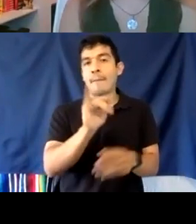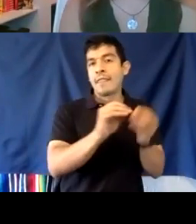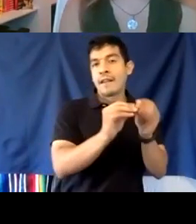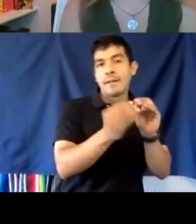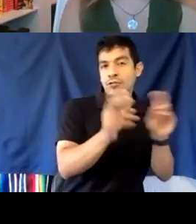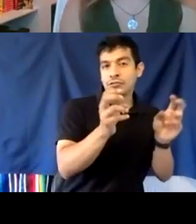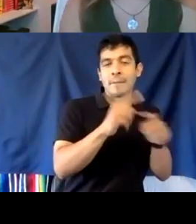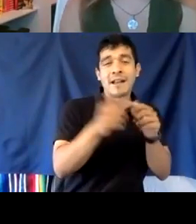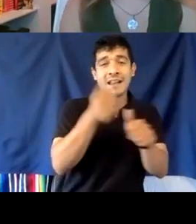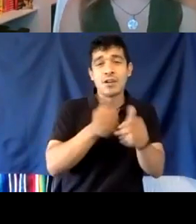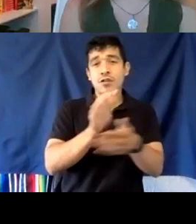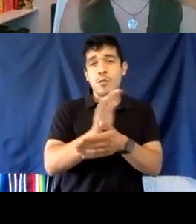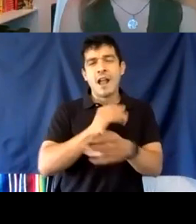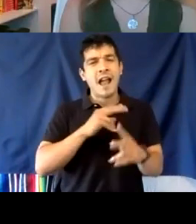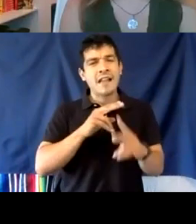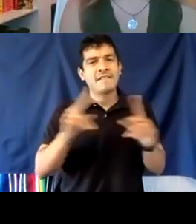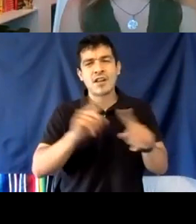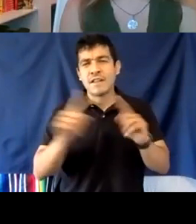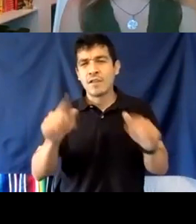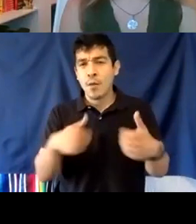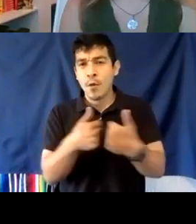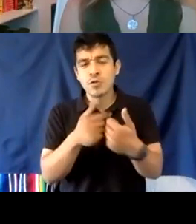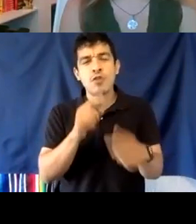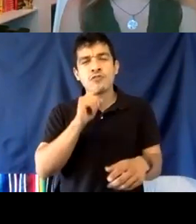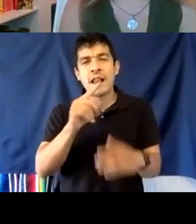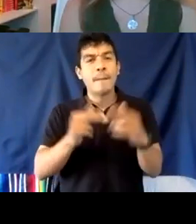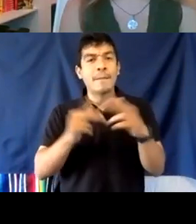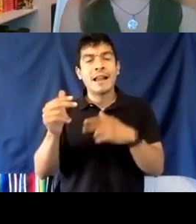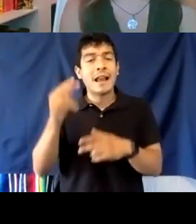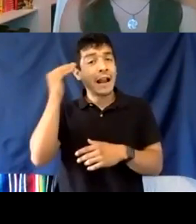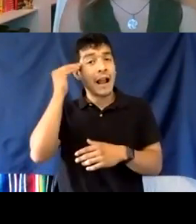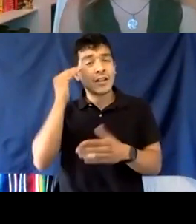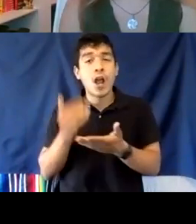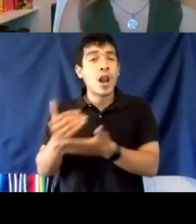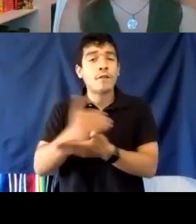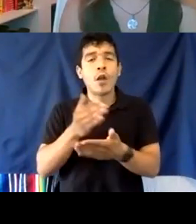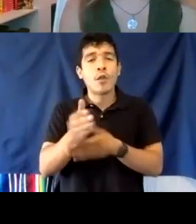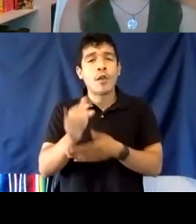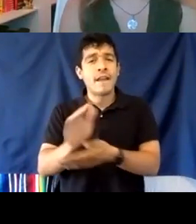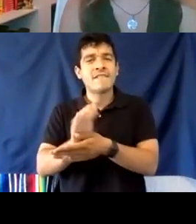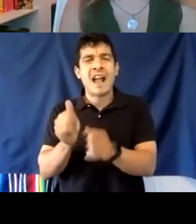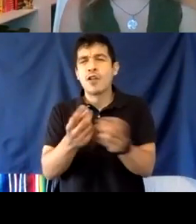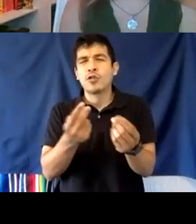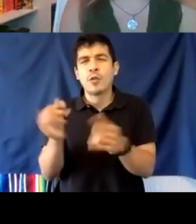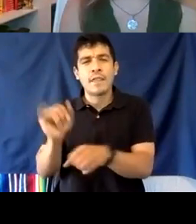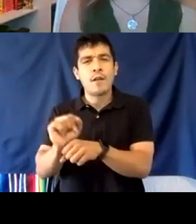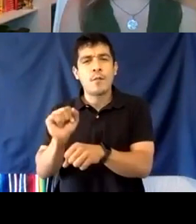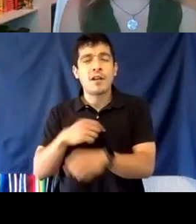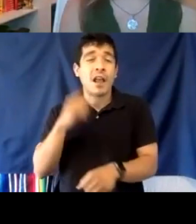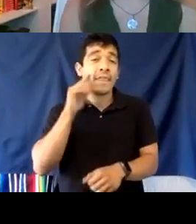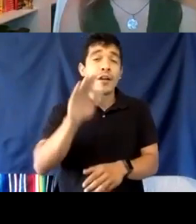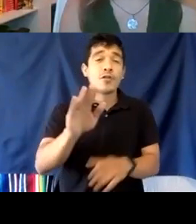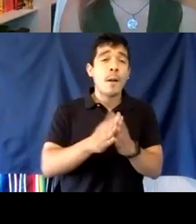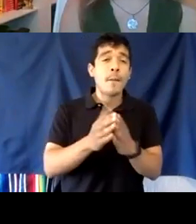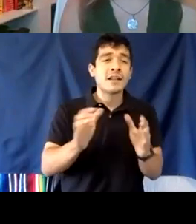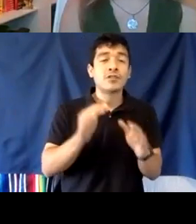each film really has a very tailored approach and is building knowledge collectively through the field on how to do this work. And I think the book does a great job of